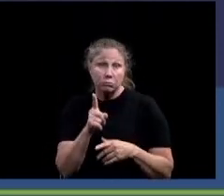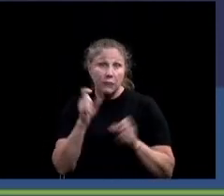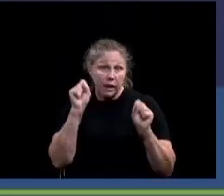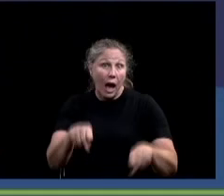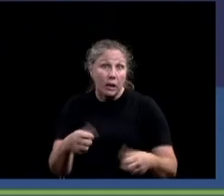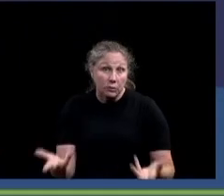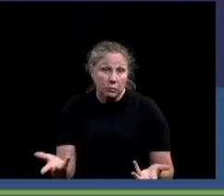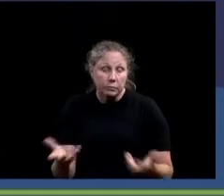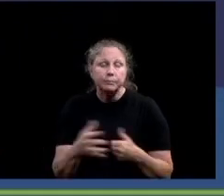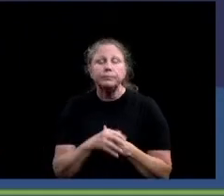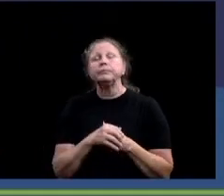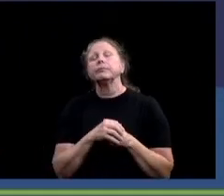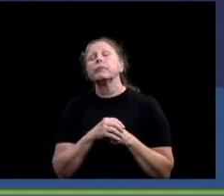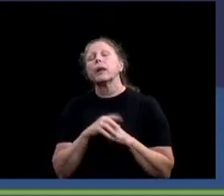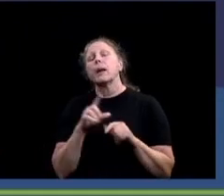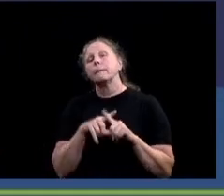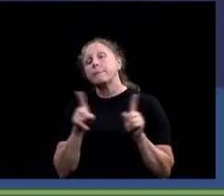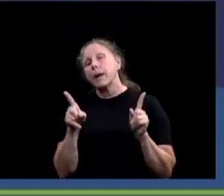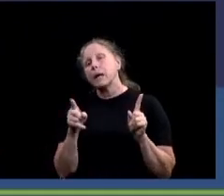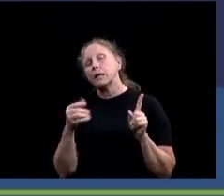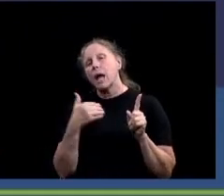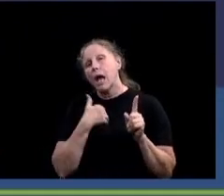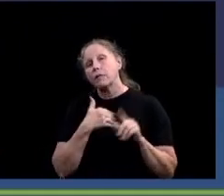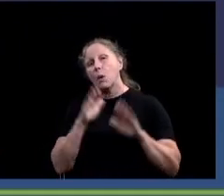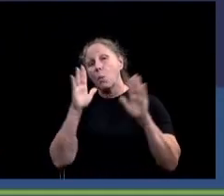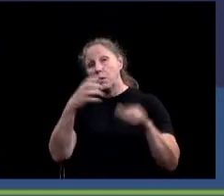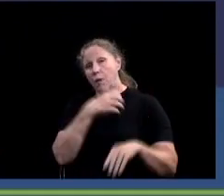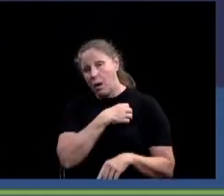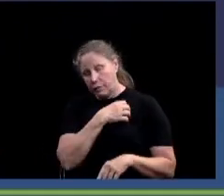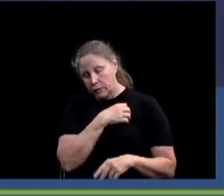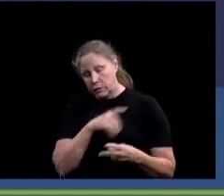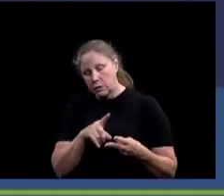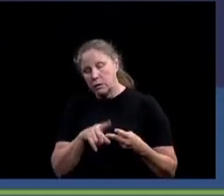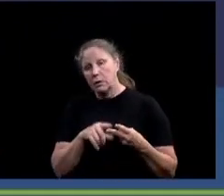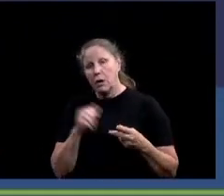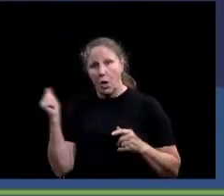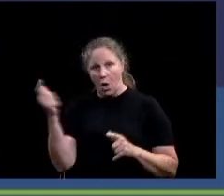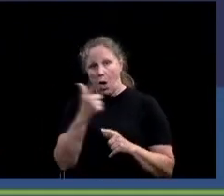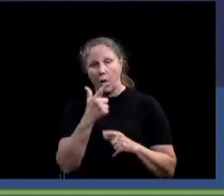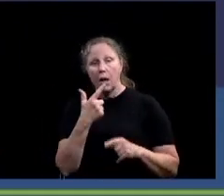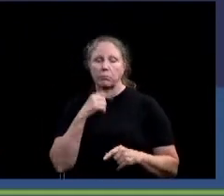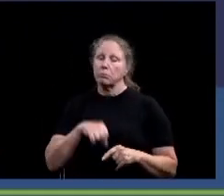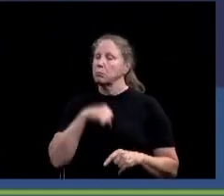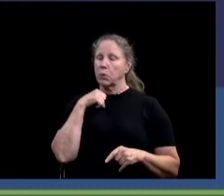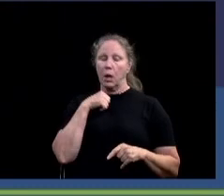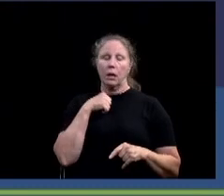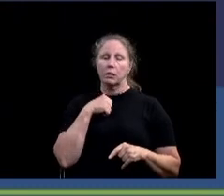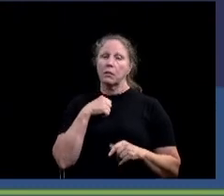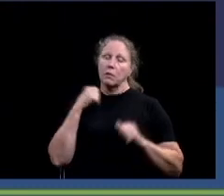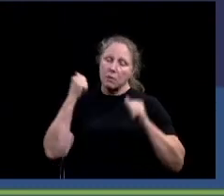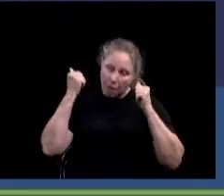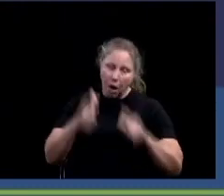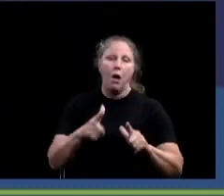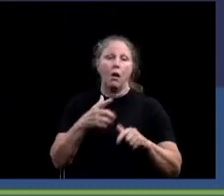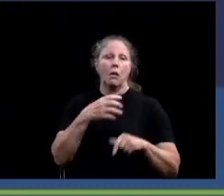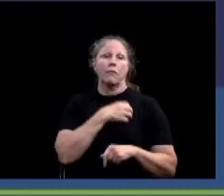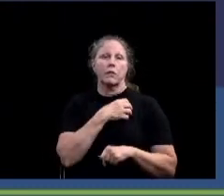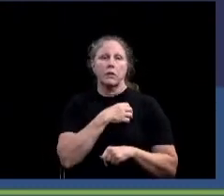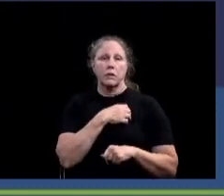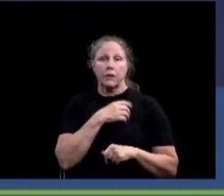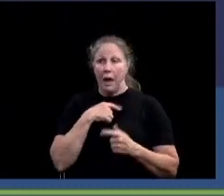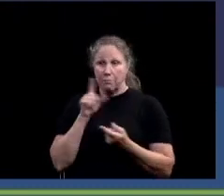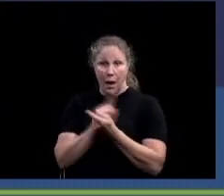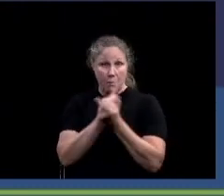police officers who are, you know, I'm so proud of every police officer I know on the Waco Police Force. I'm impressed with them. I know what